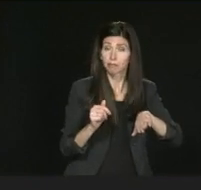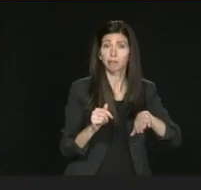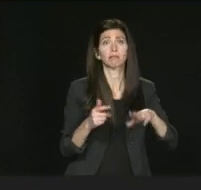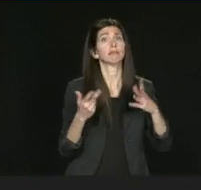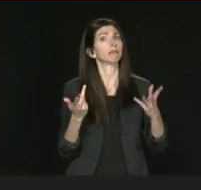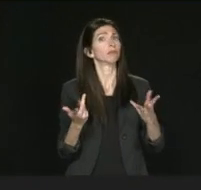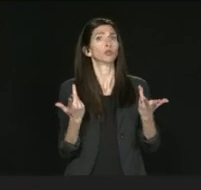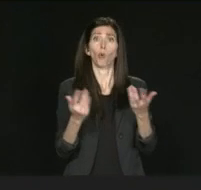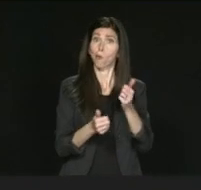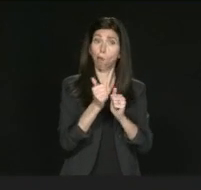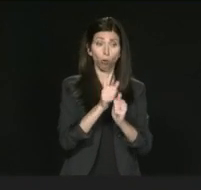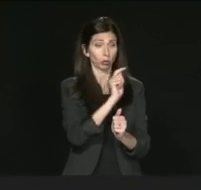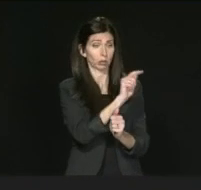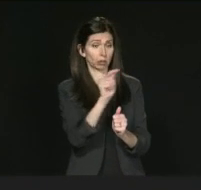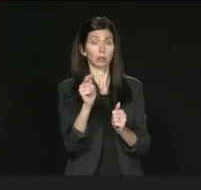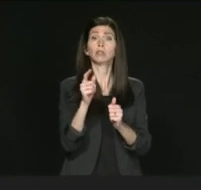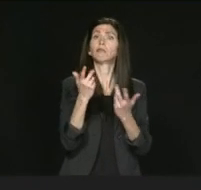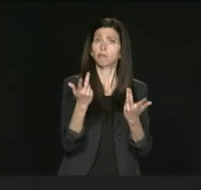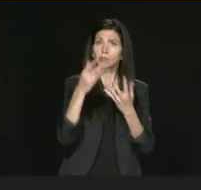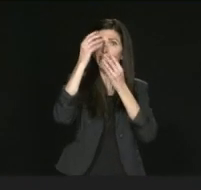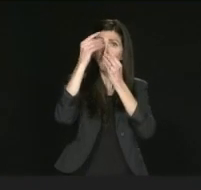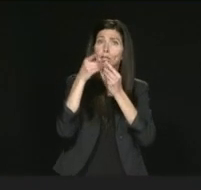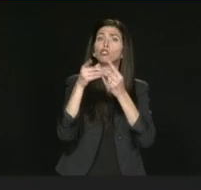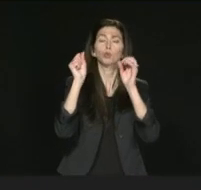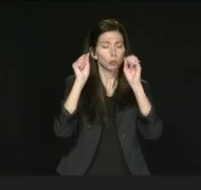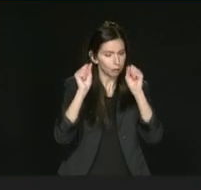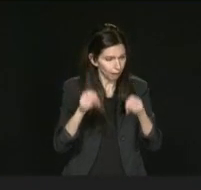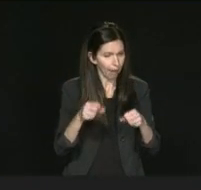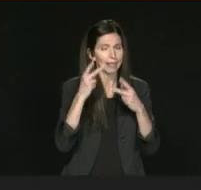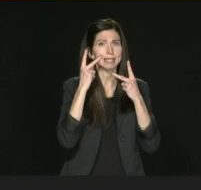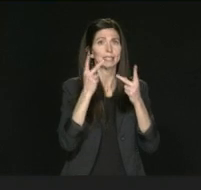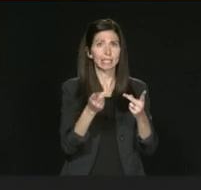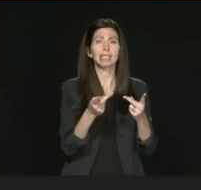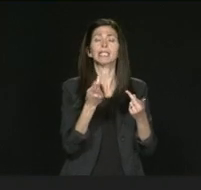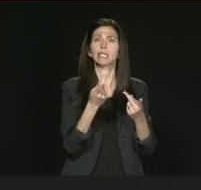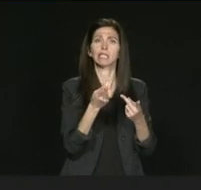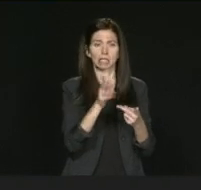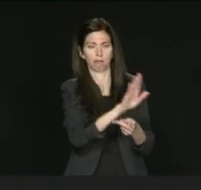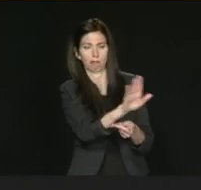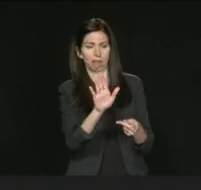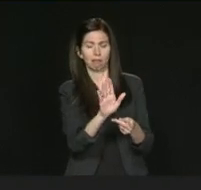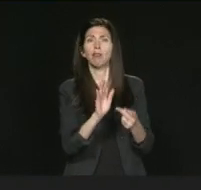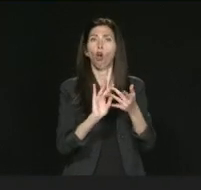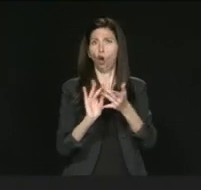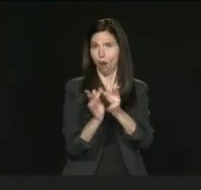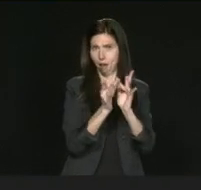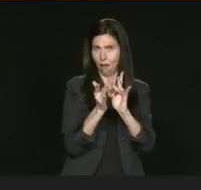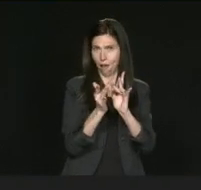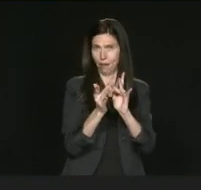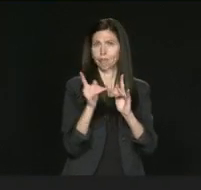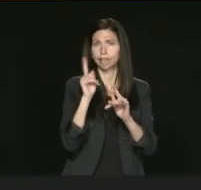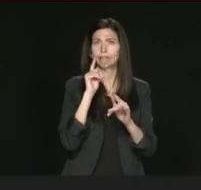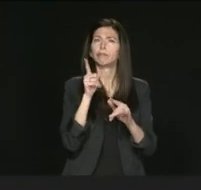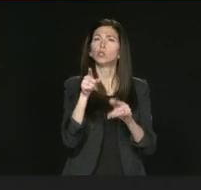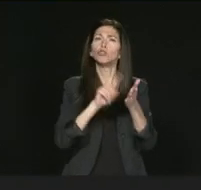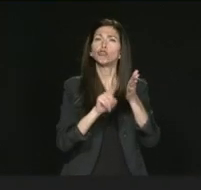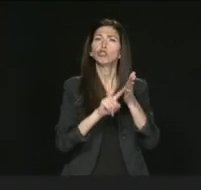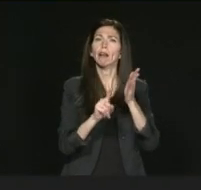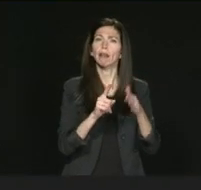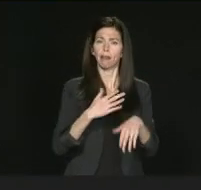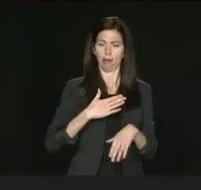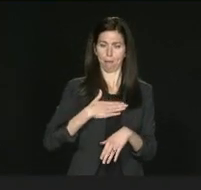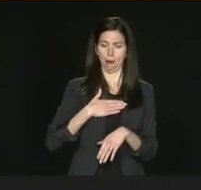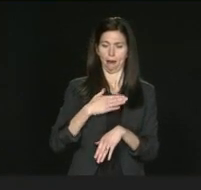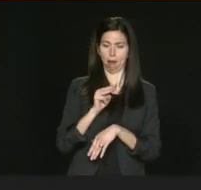the part of businesses on their account, my account at the Canada Revenue Agency. The majority of